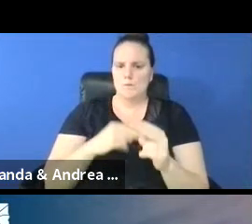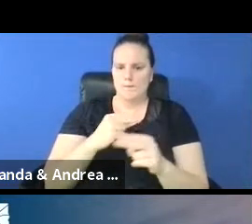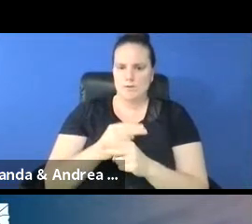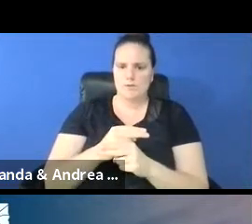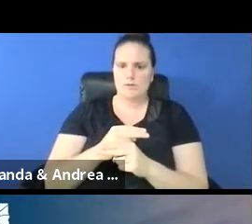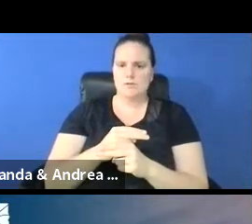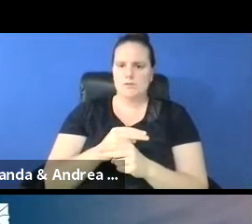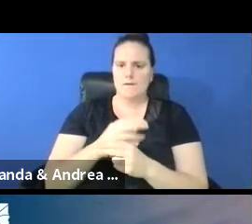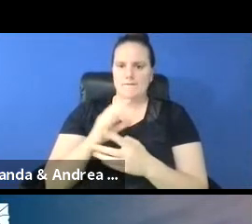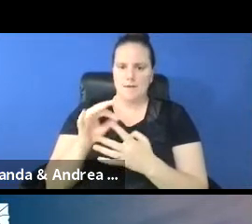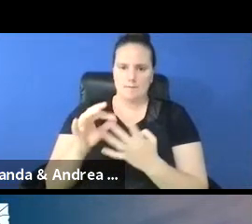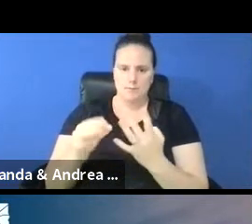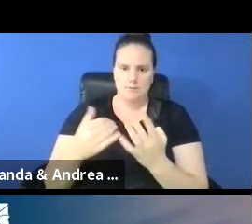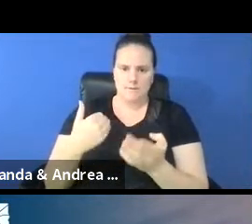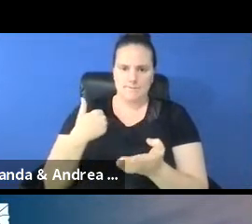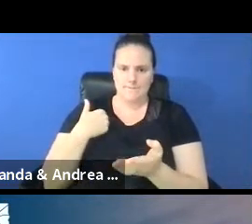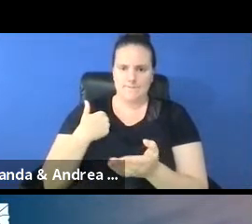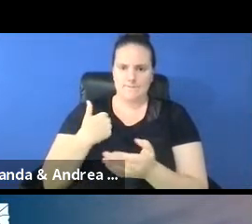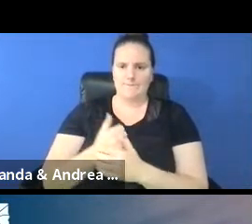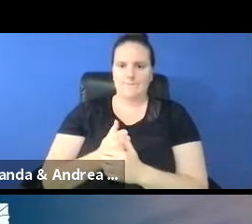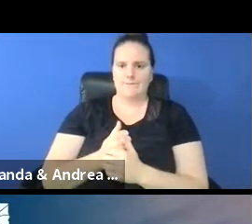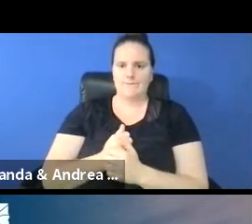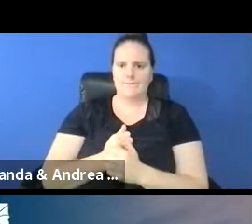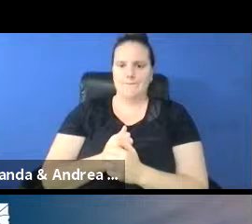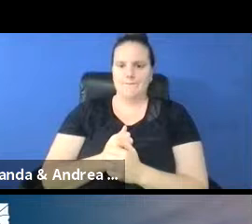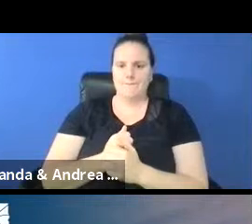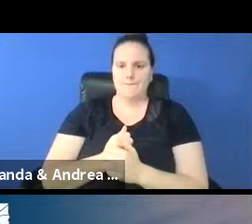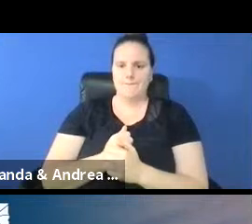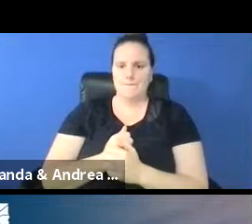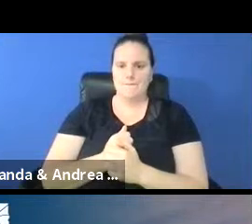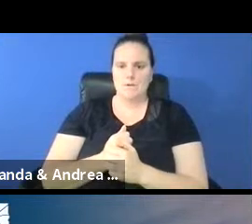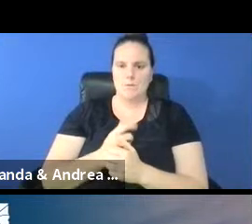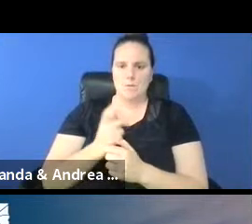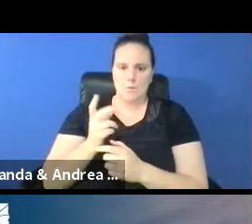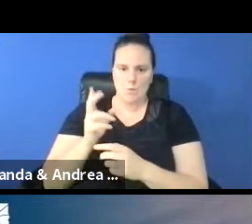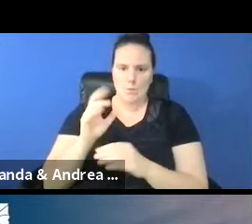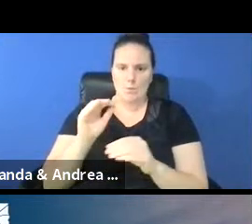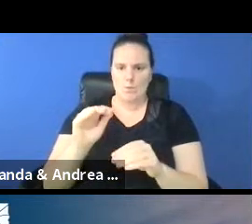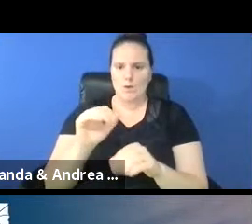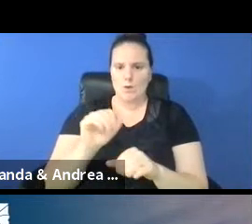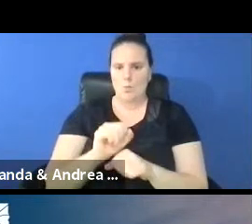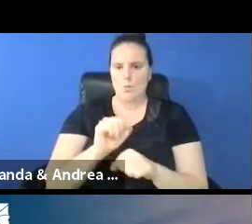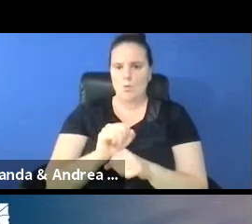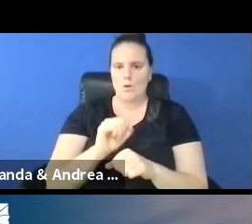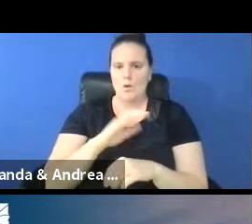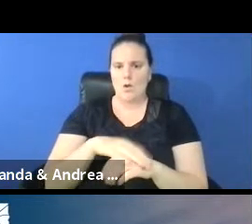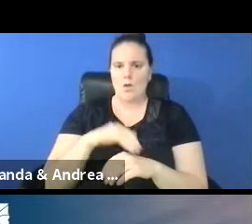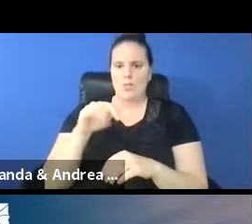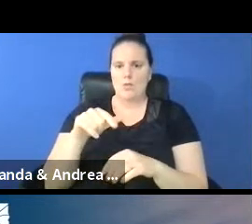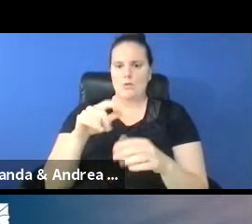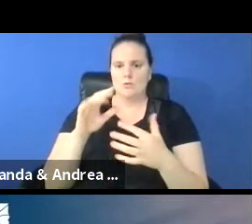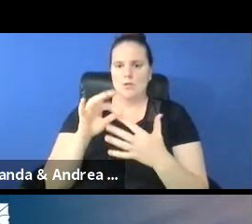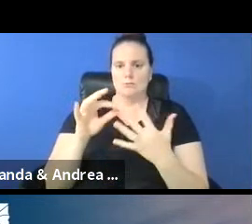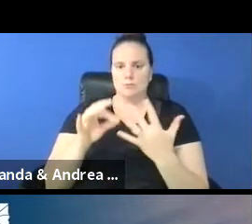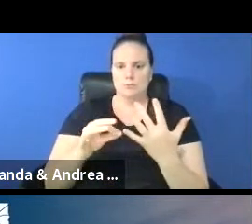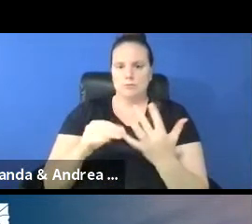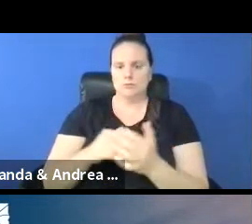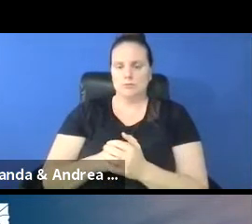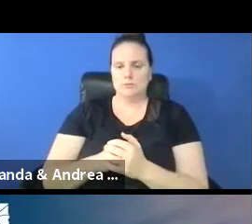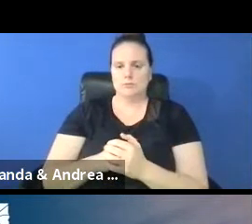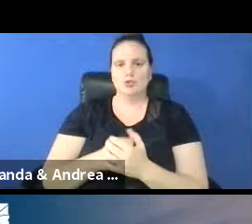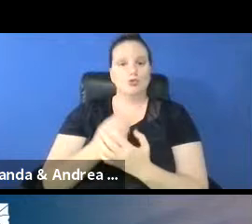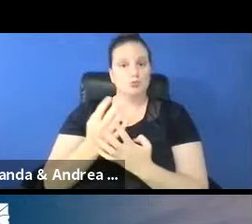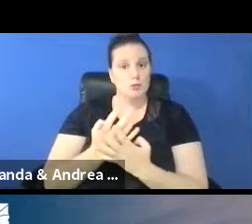of options. And we're going to put in work on those options. And as the